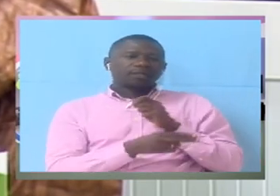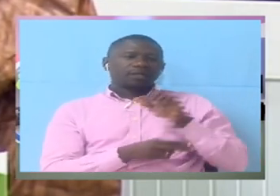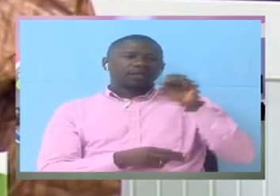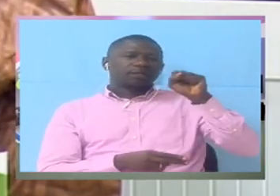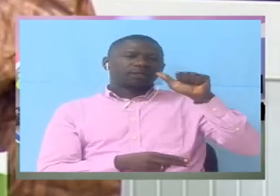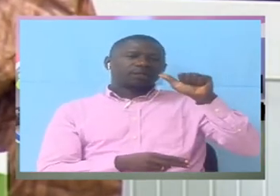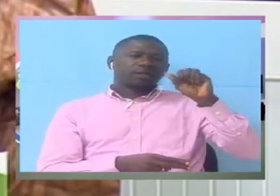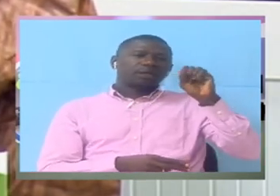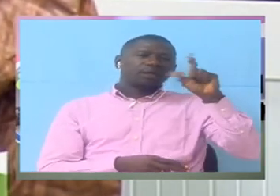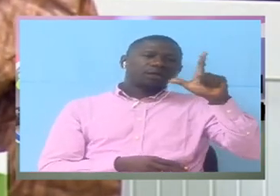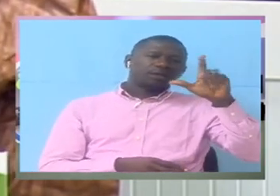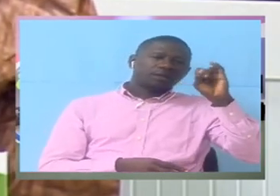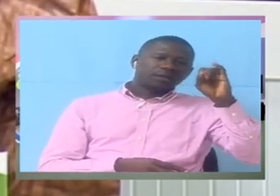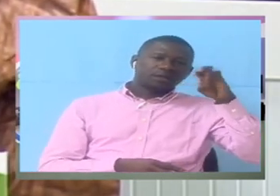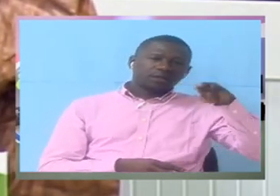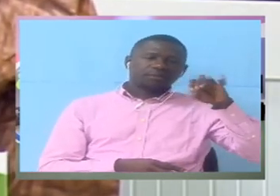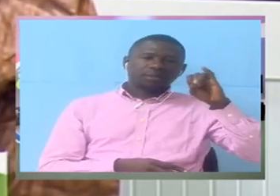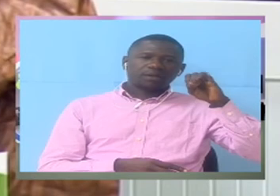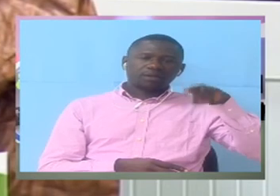from. There's only